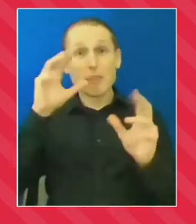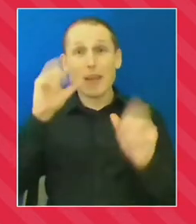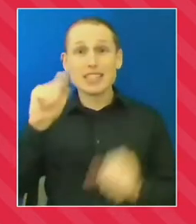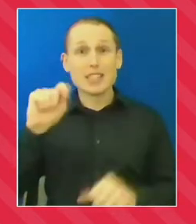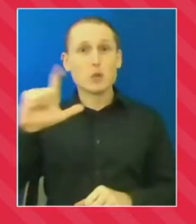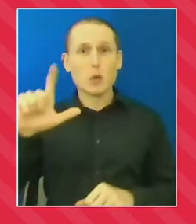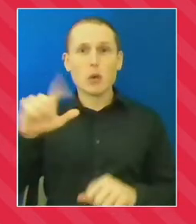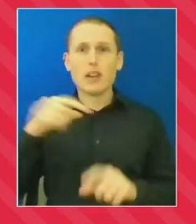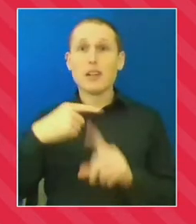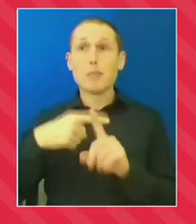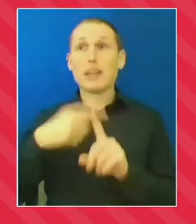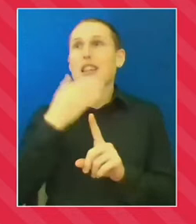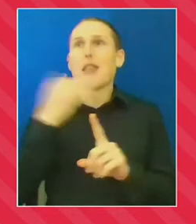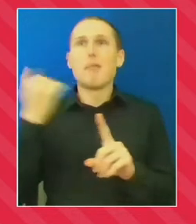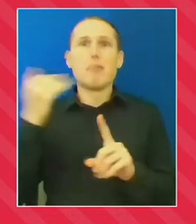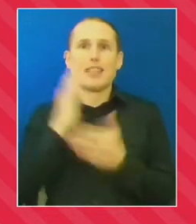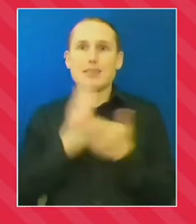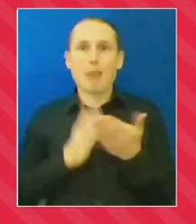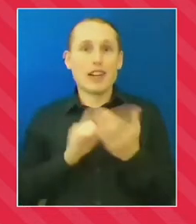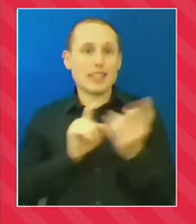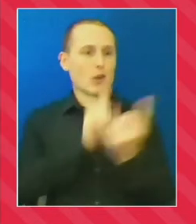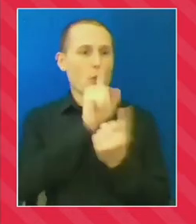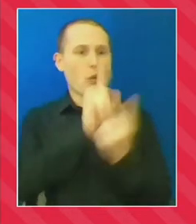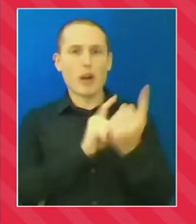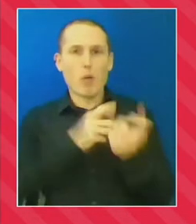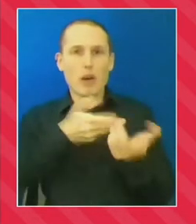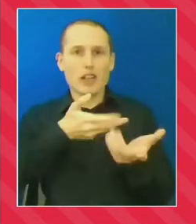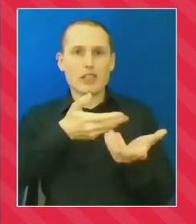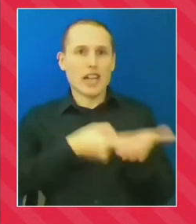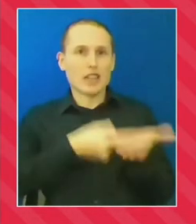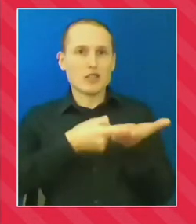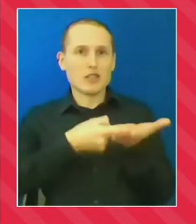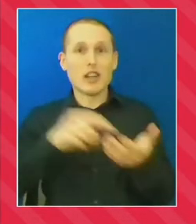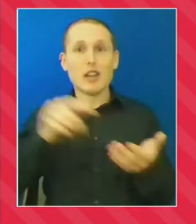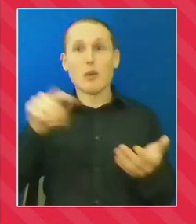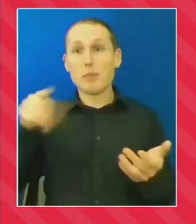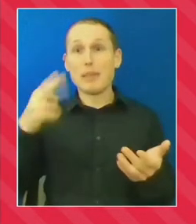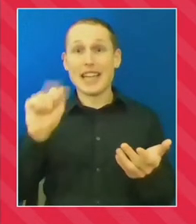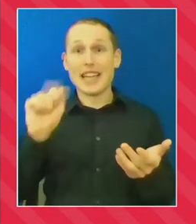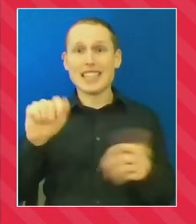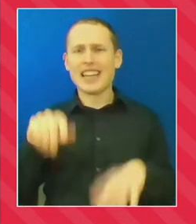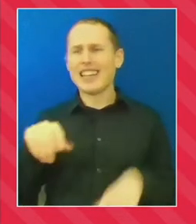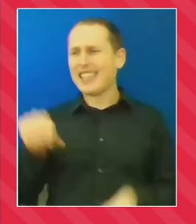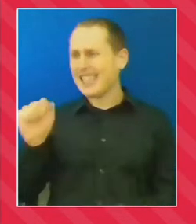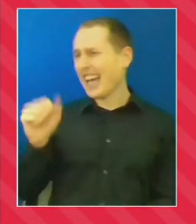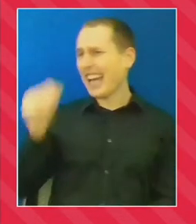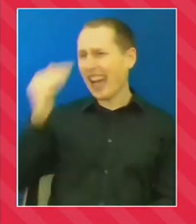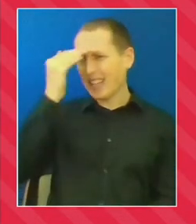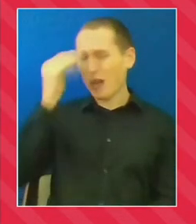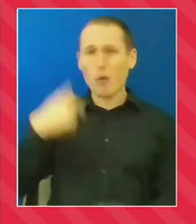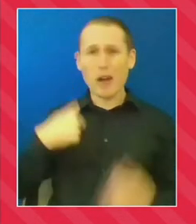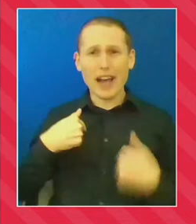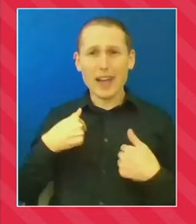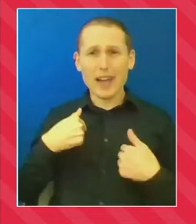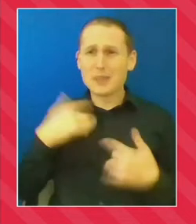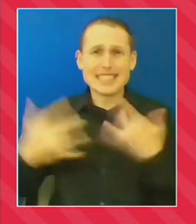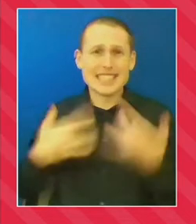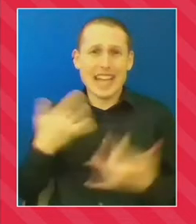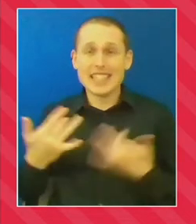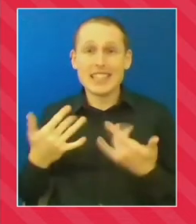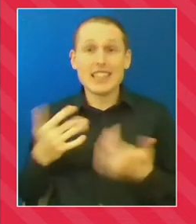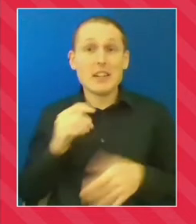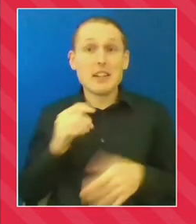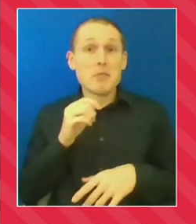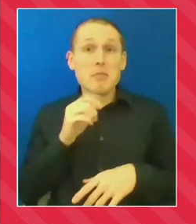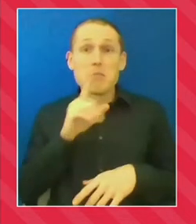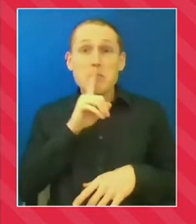that we had with PHA. And, you know, I was so excited because it's not just the staff,